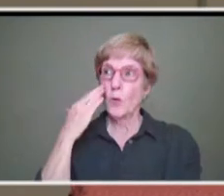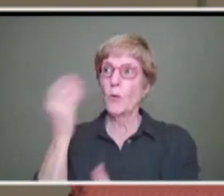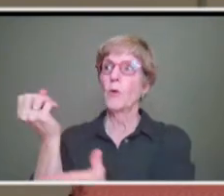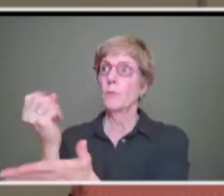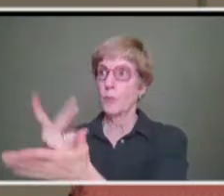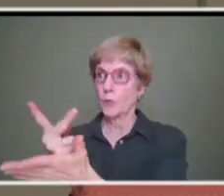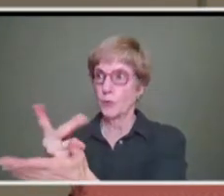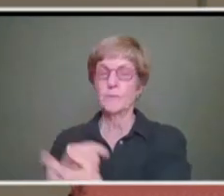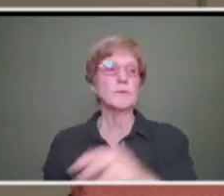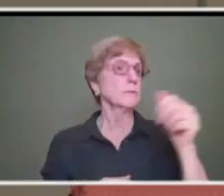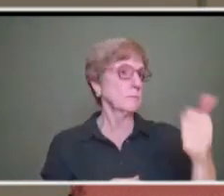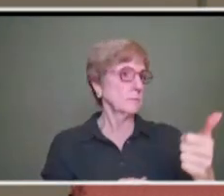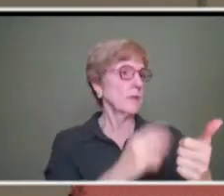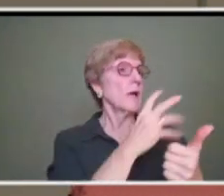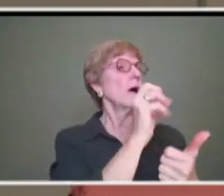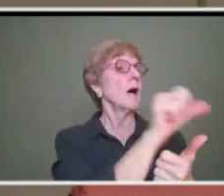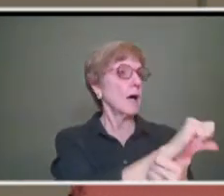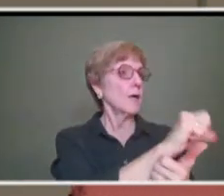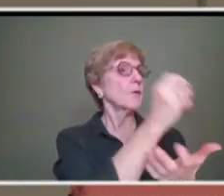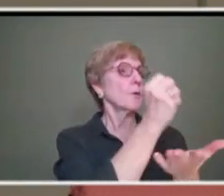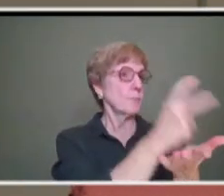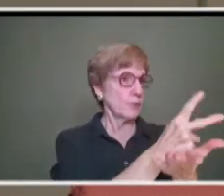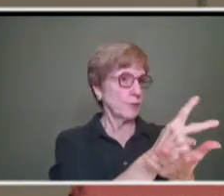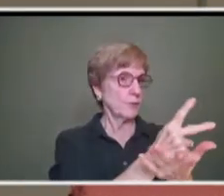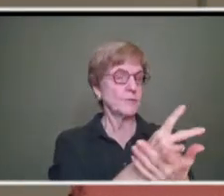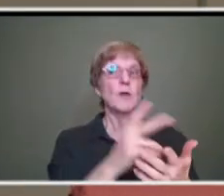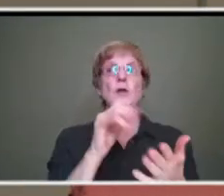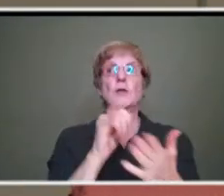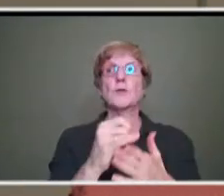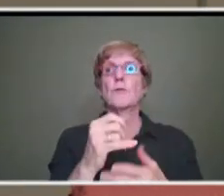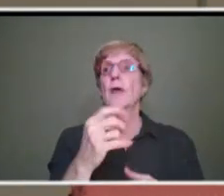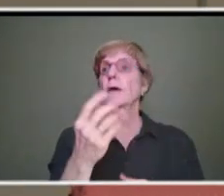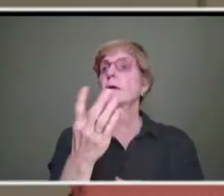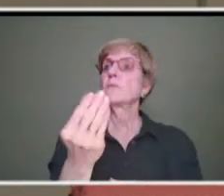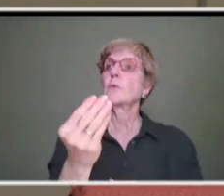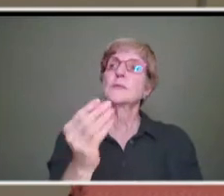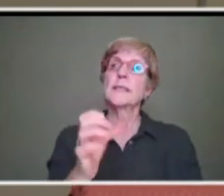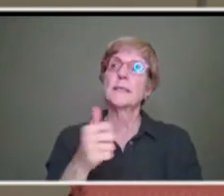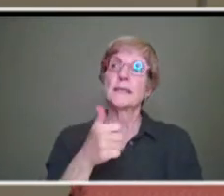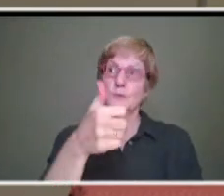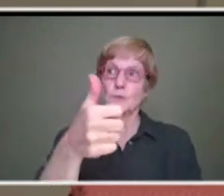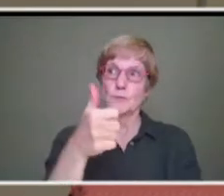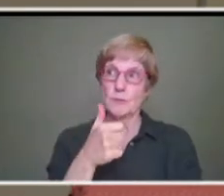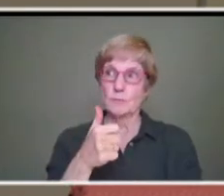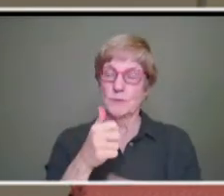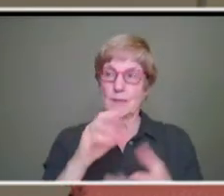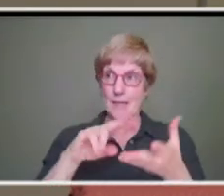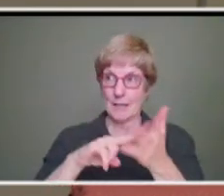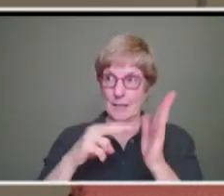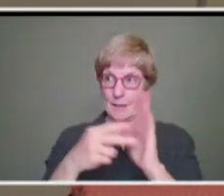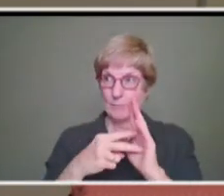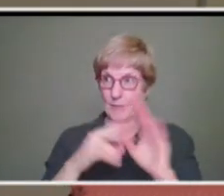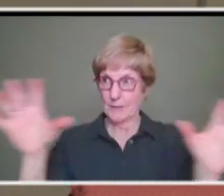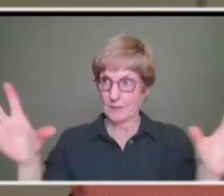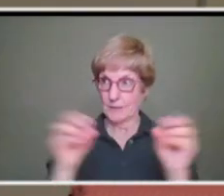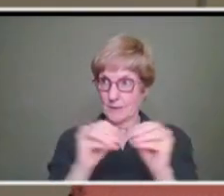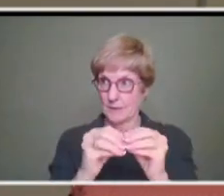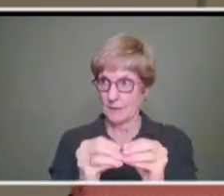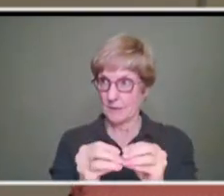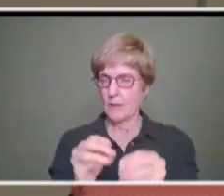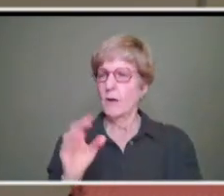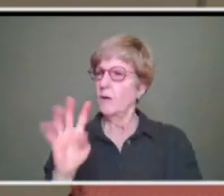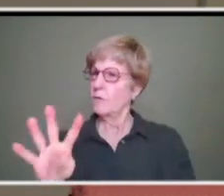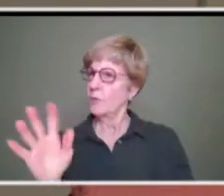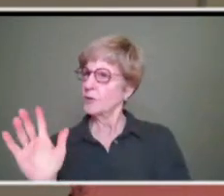projects in that area so that proposed 1400 trips a day if the entitlement is only 425